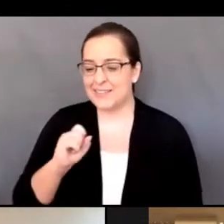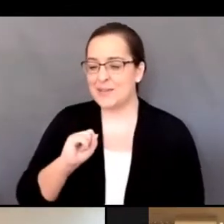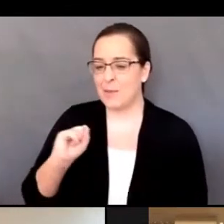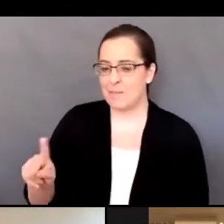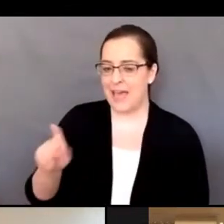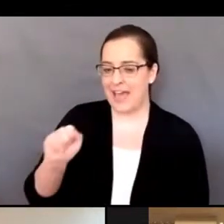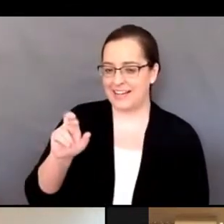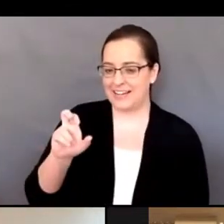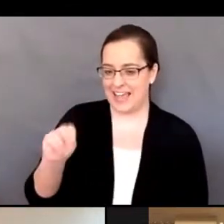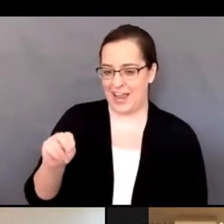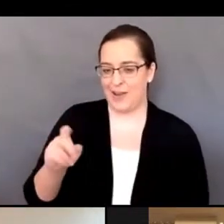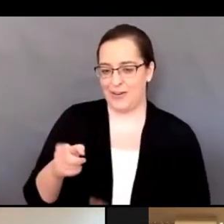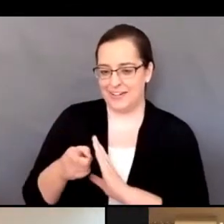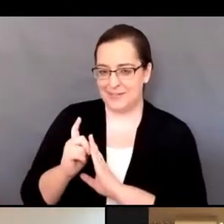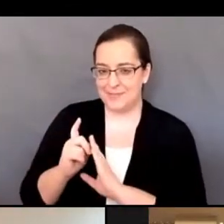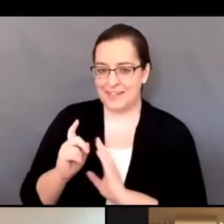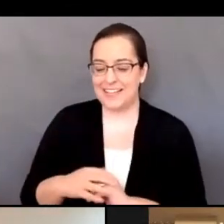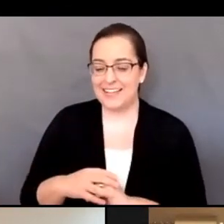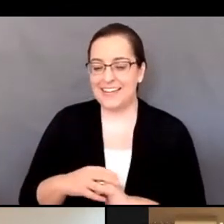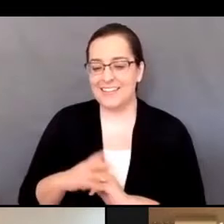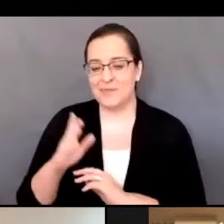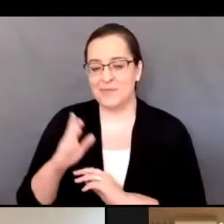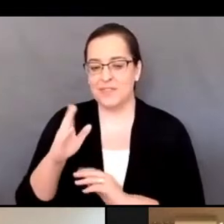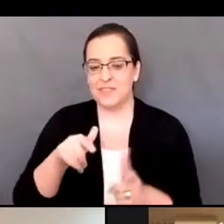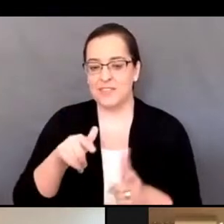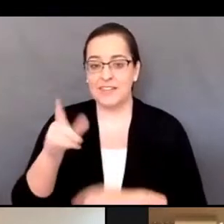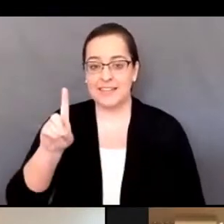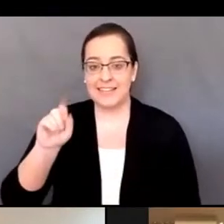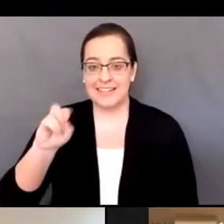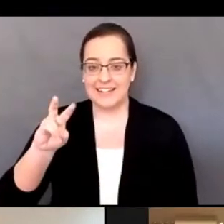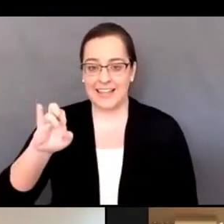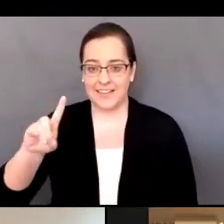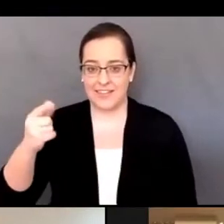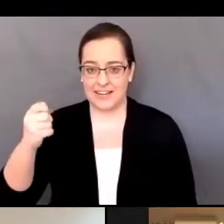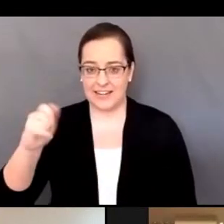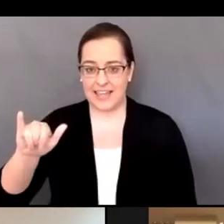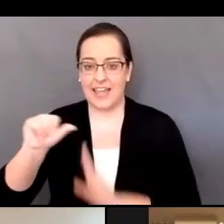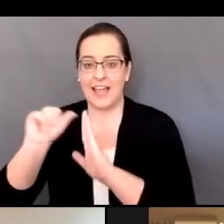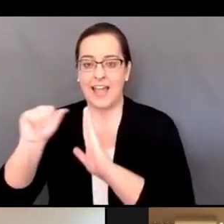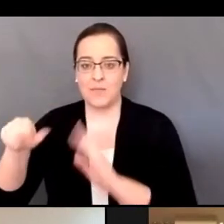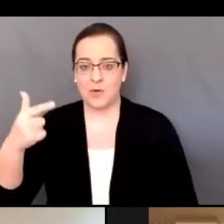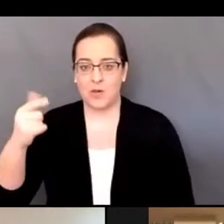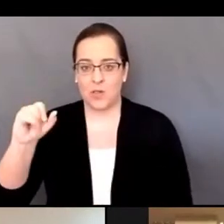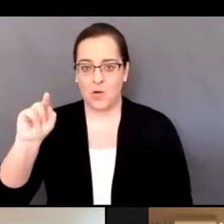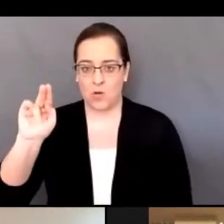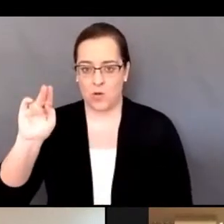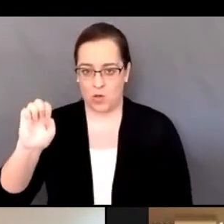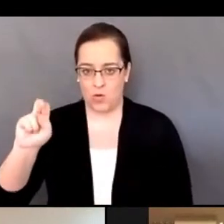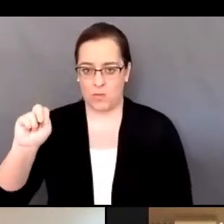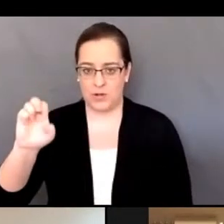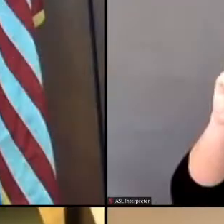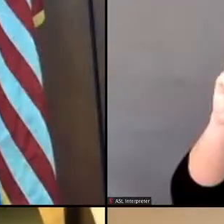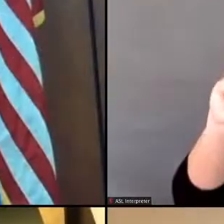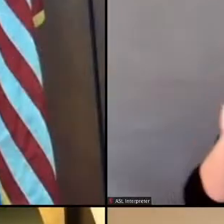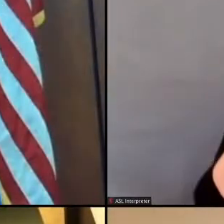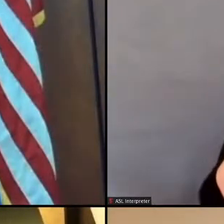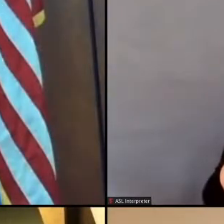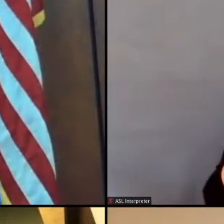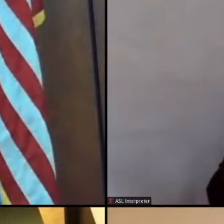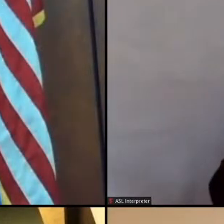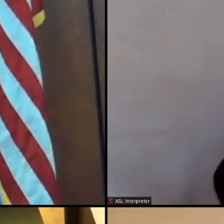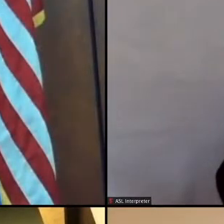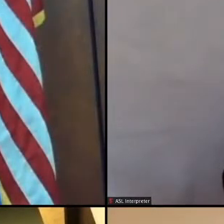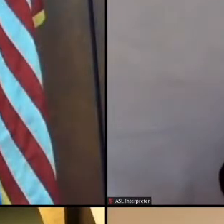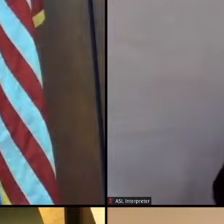to Aaron here in just a second. Let's go to David Gay of Amarillo Globe News. David, how are you? I'm good. Can you all hear